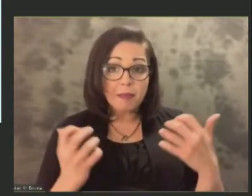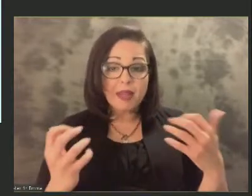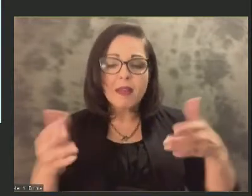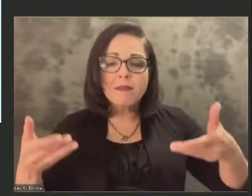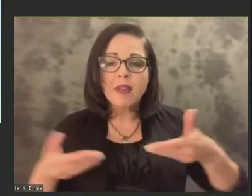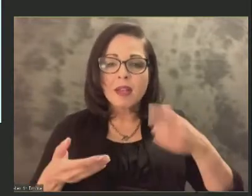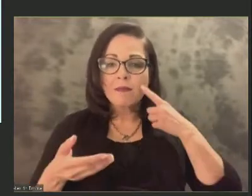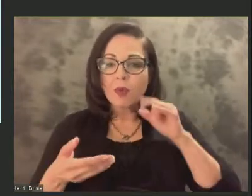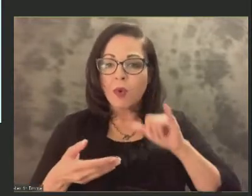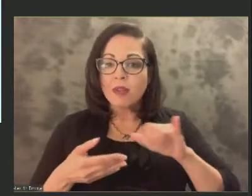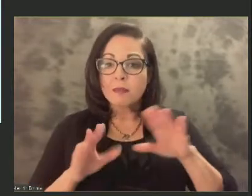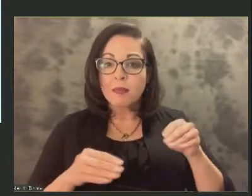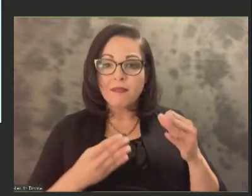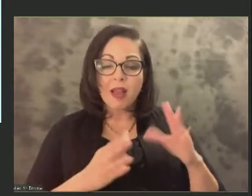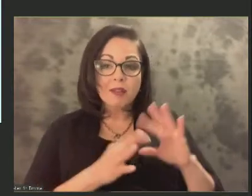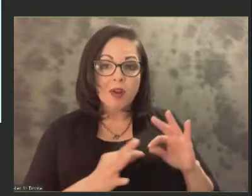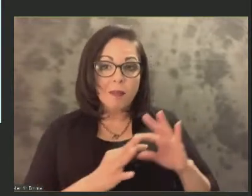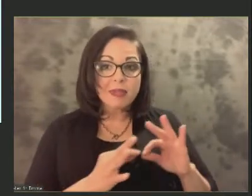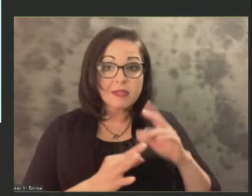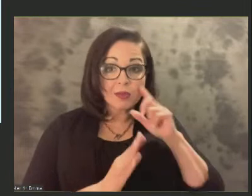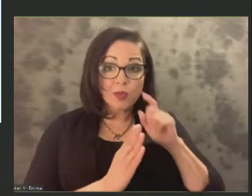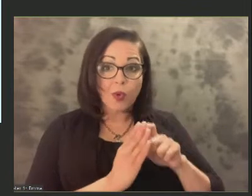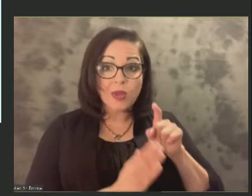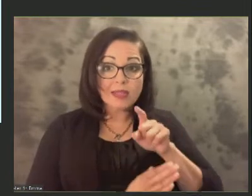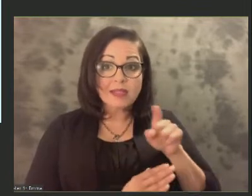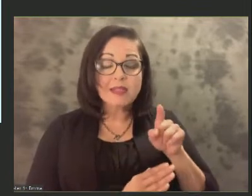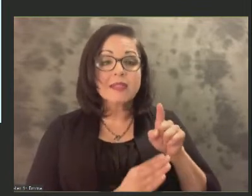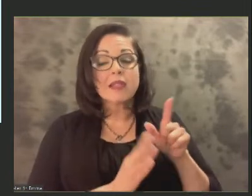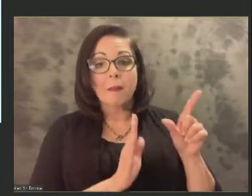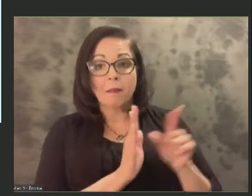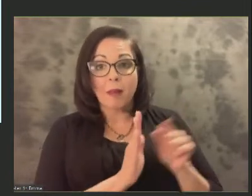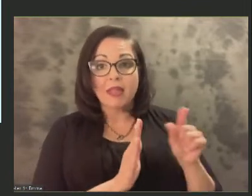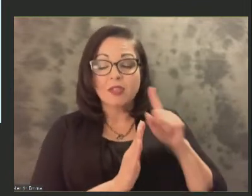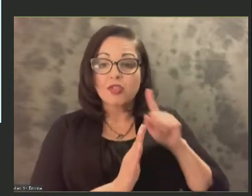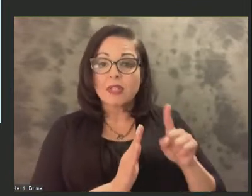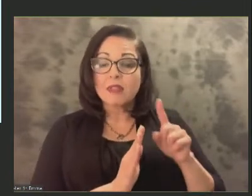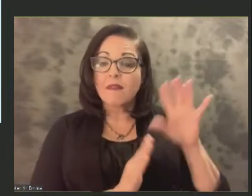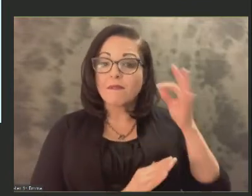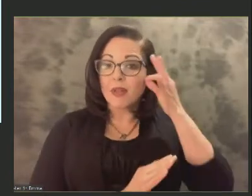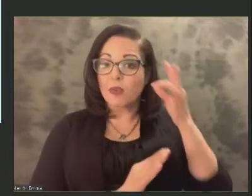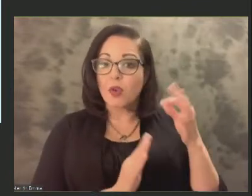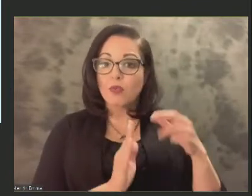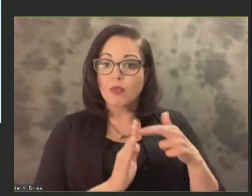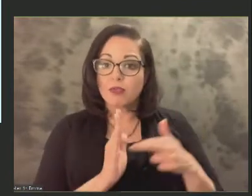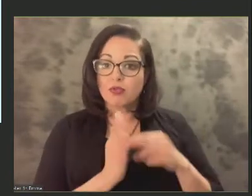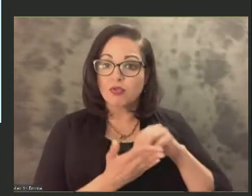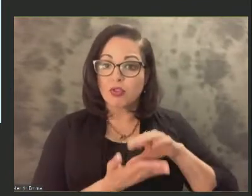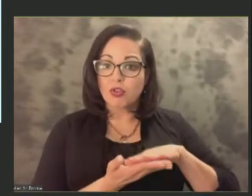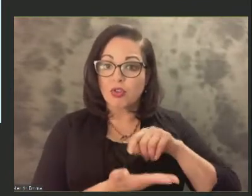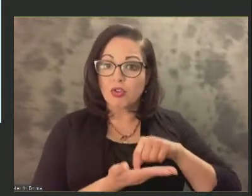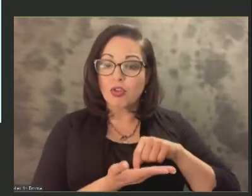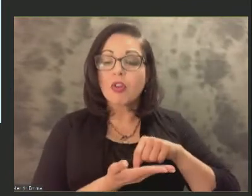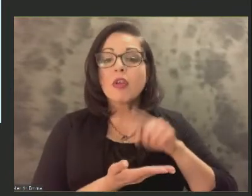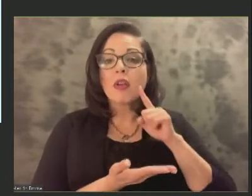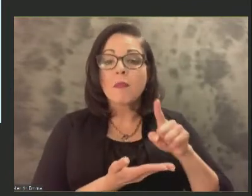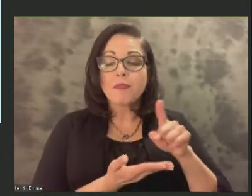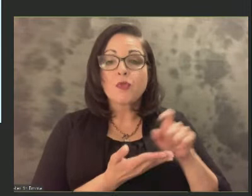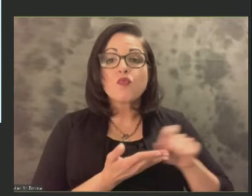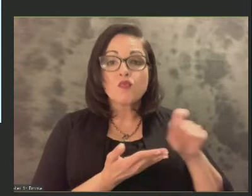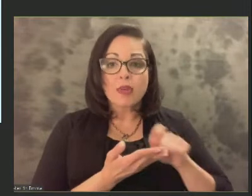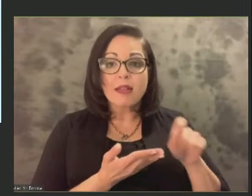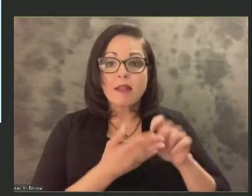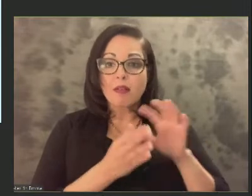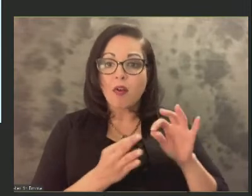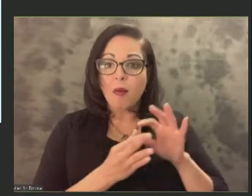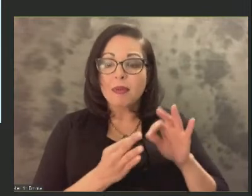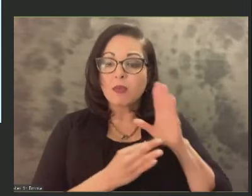as stated in the meeting notice published in the Federal Register. Written comments will be accepted up